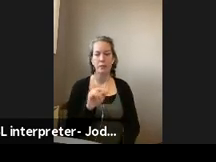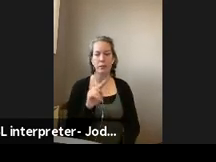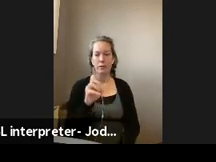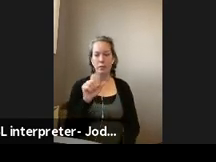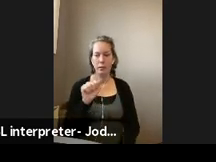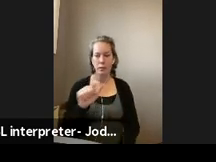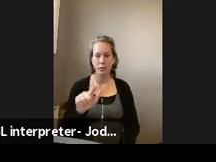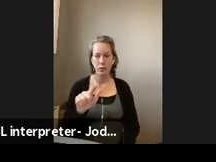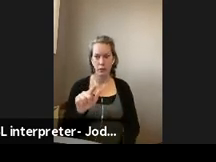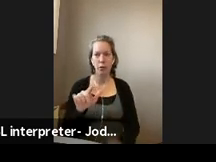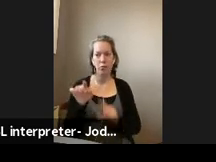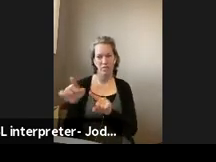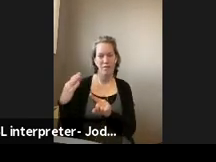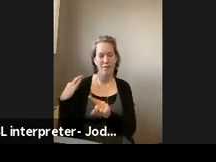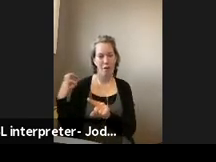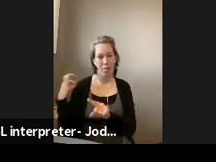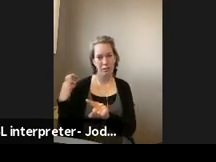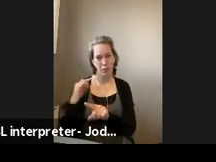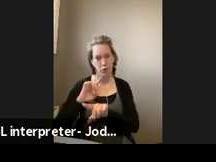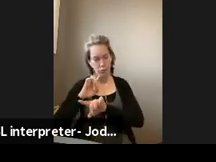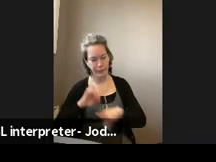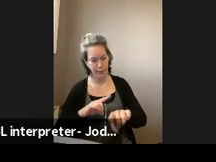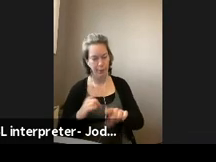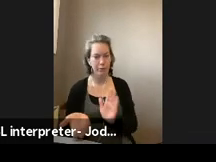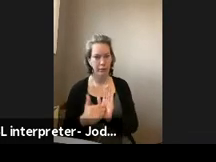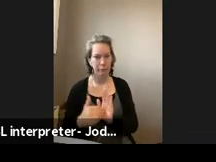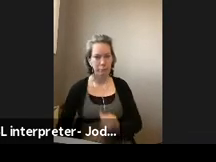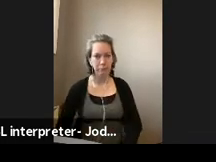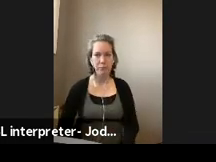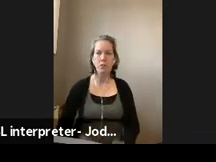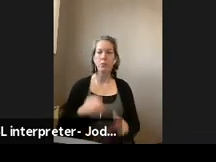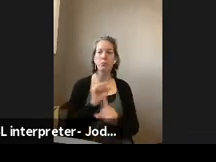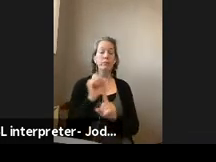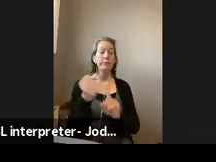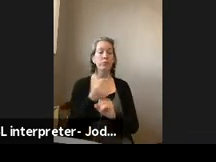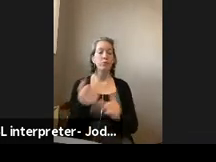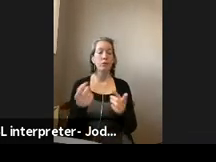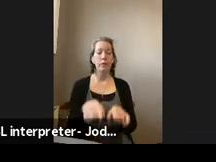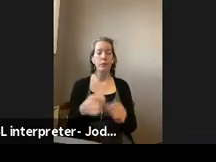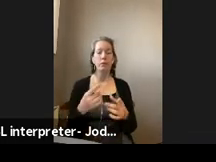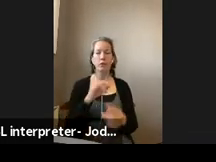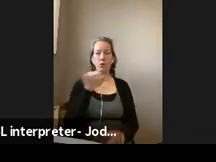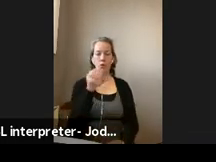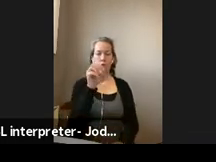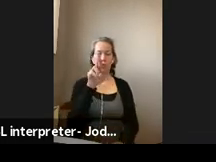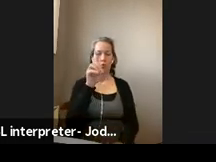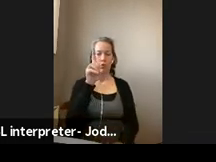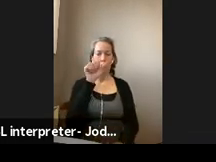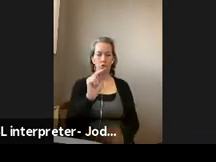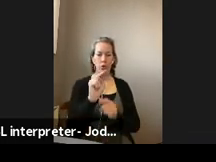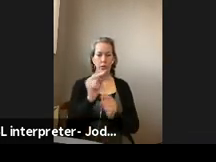volunteer responding. So in this situation, we're meeting Jordan, the new boss,